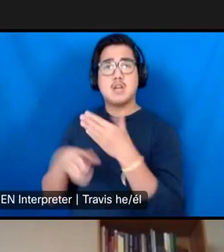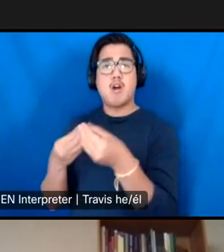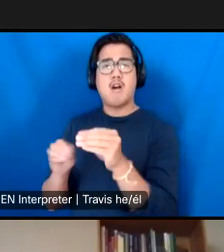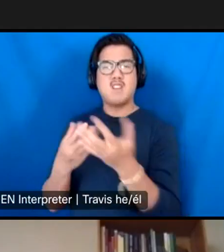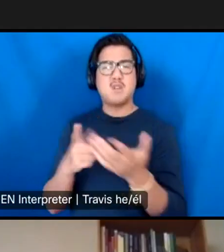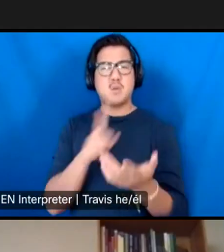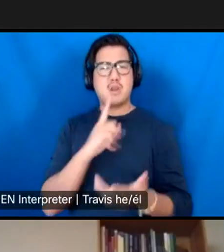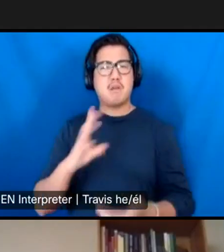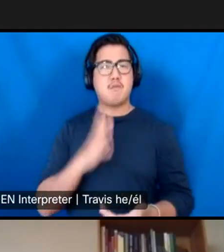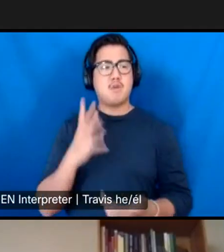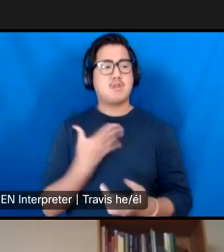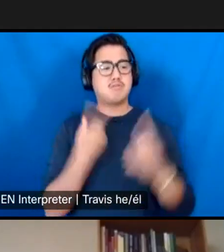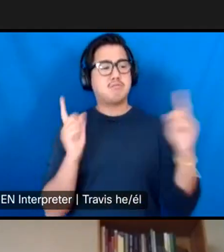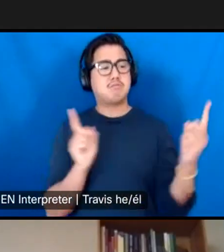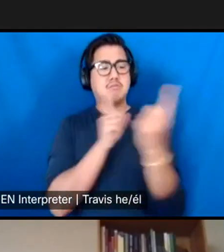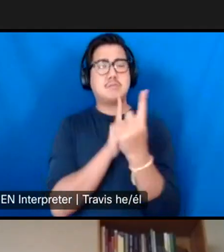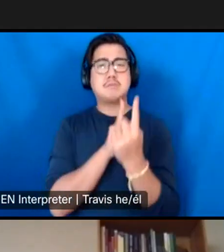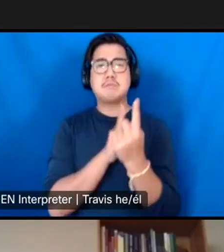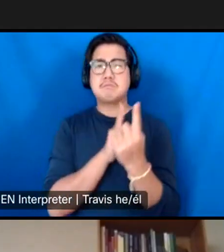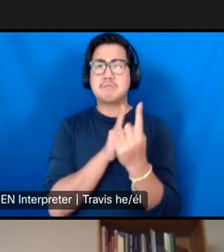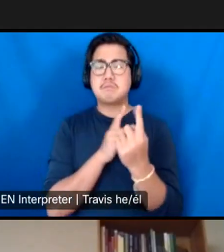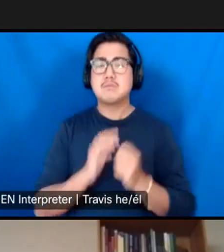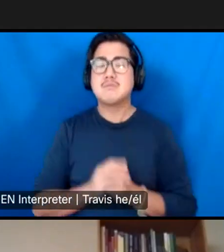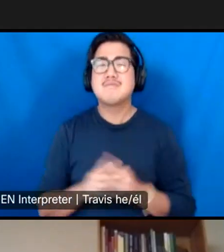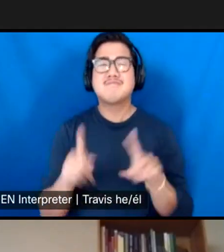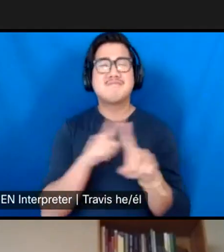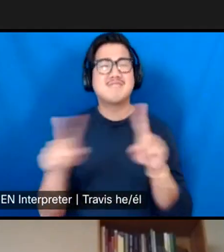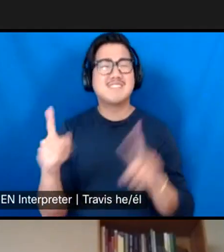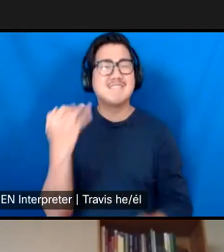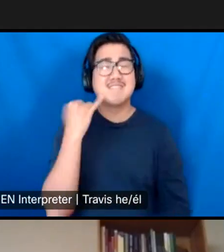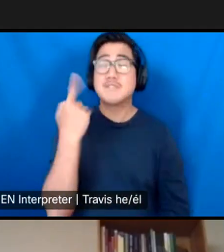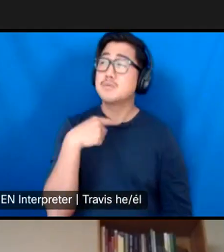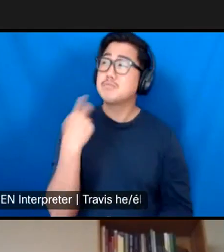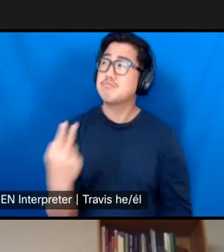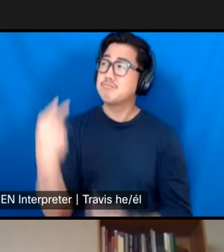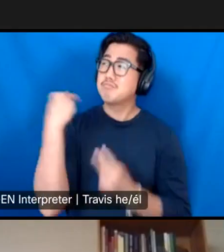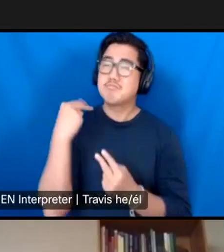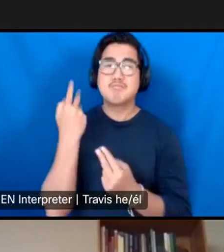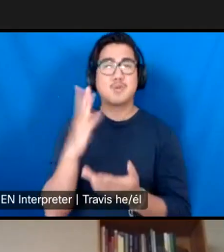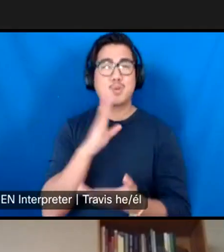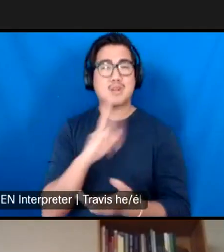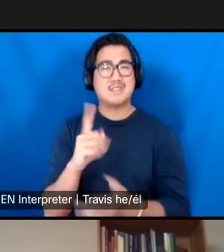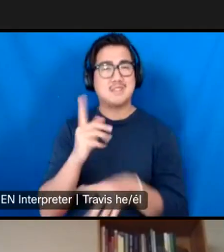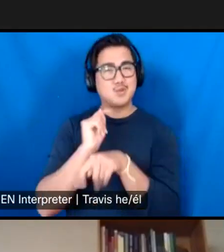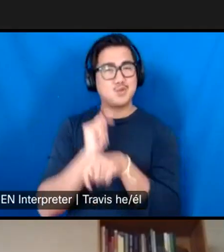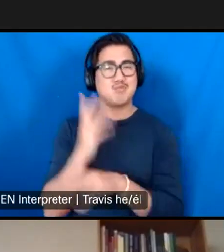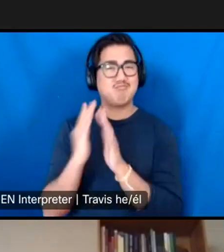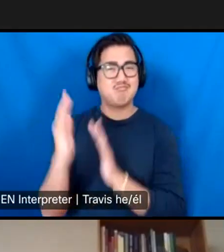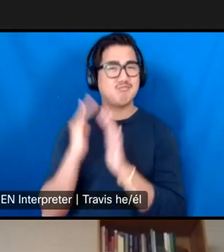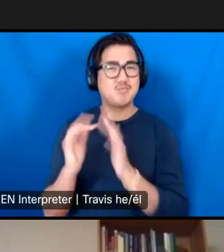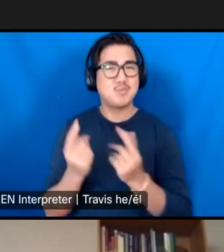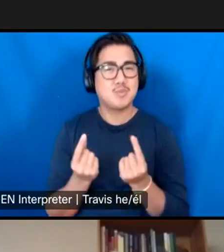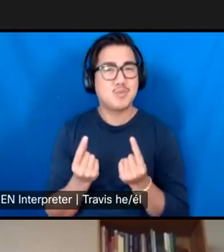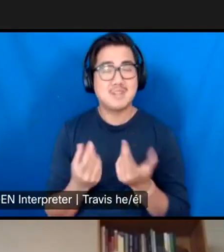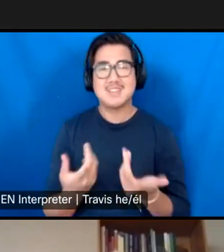we start talking about cultural traditions, that's the reason we named our practice Soul Work Cafe. We wanted to build